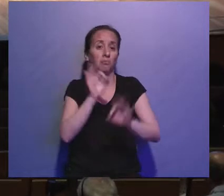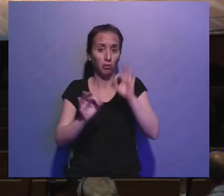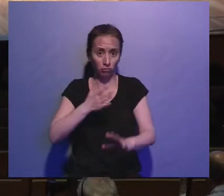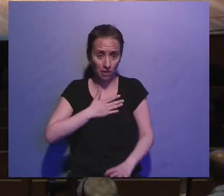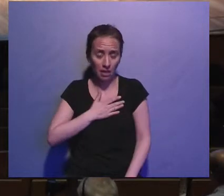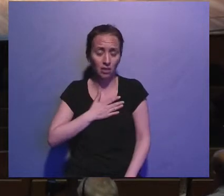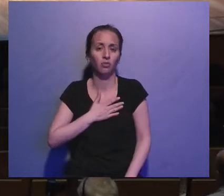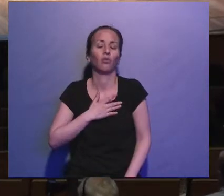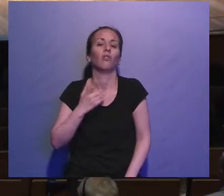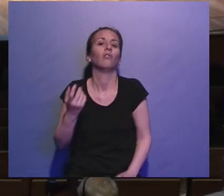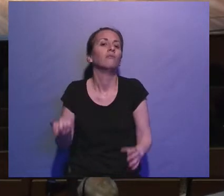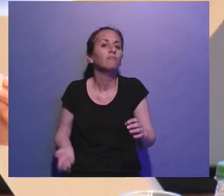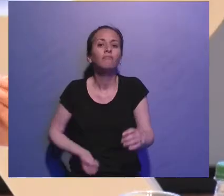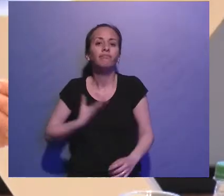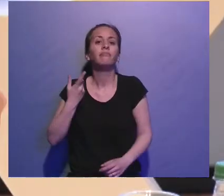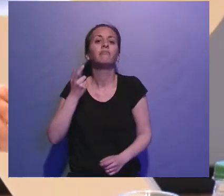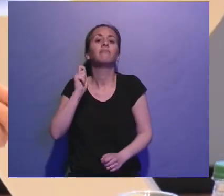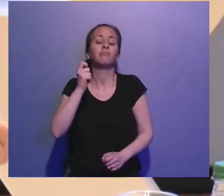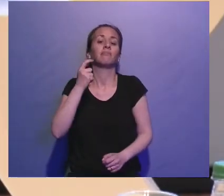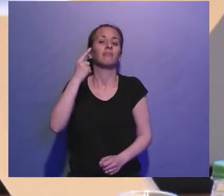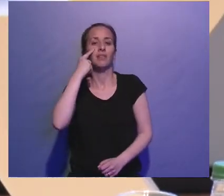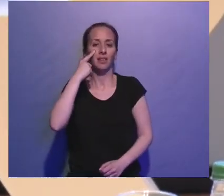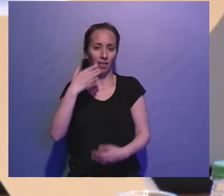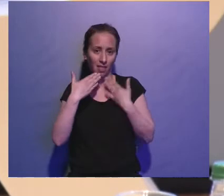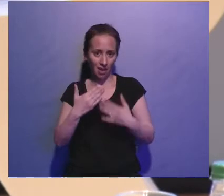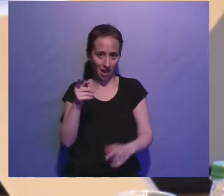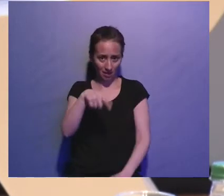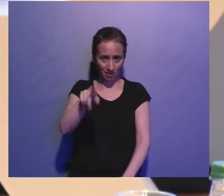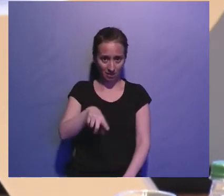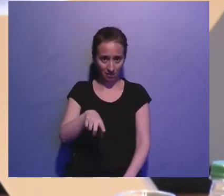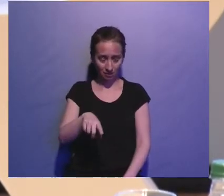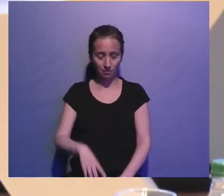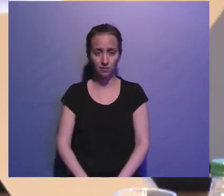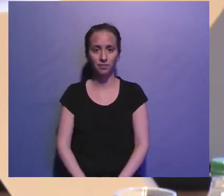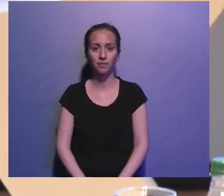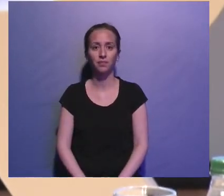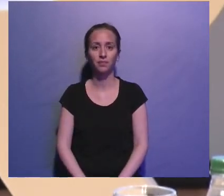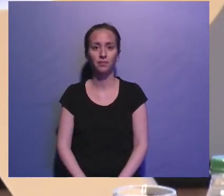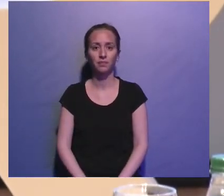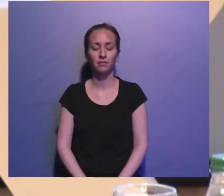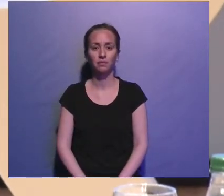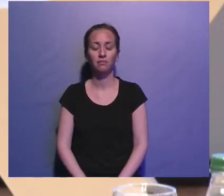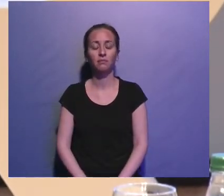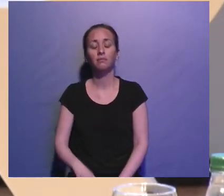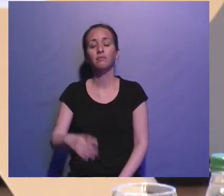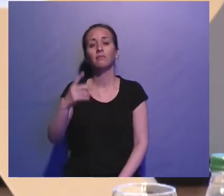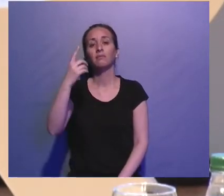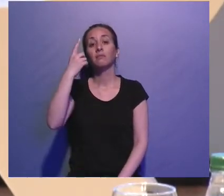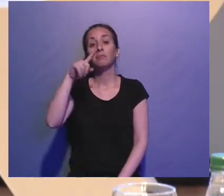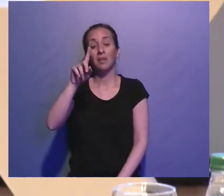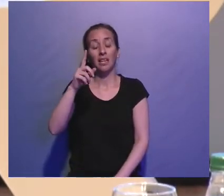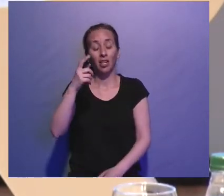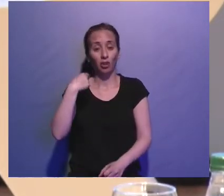mayor signs on to be a part of the What Works Cities partnership. But part of our work is training members